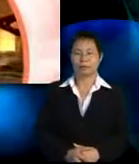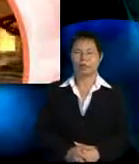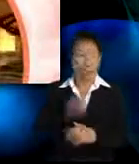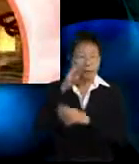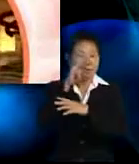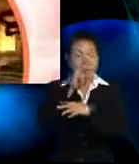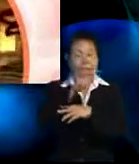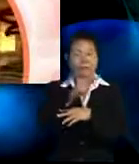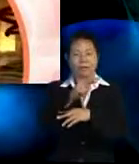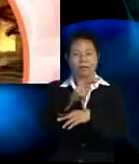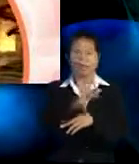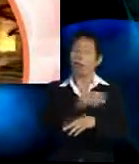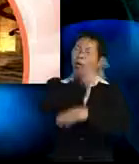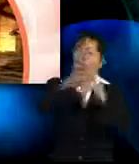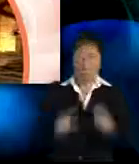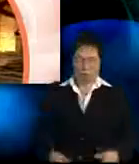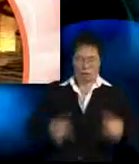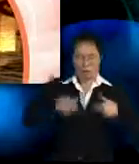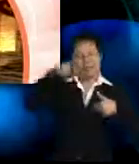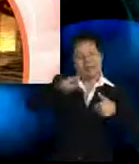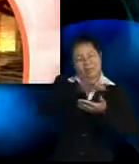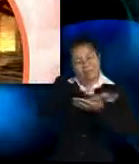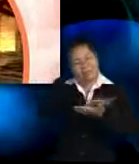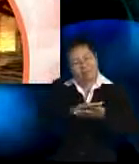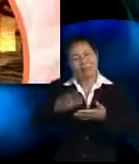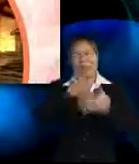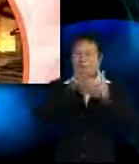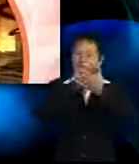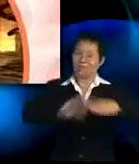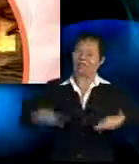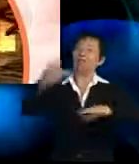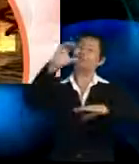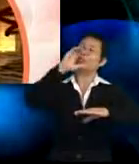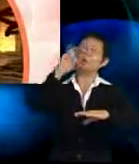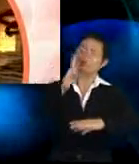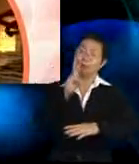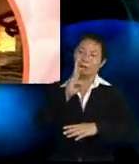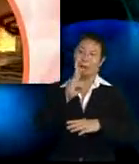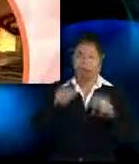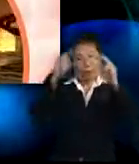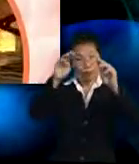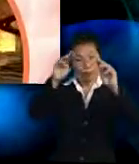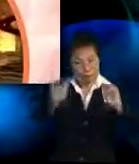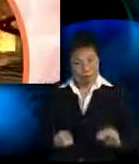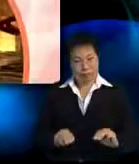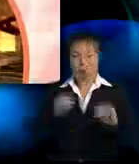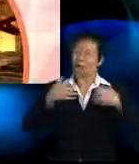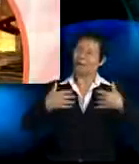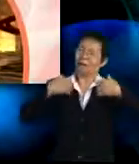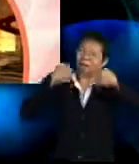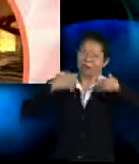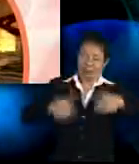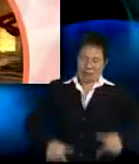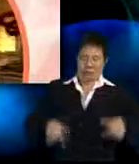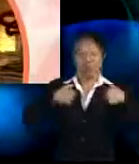You see, every living creature needs clean and safe drinking water. Humans can survive for